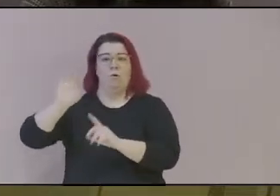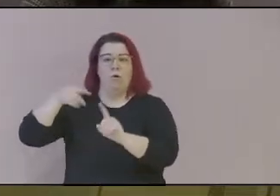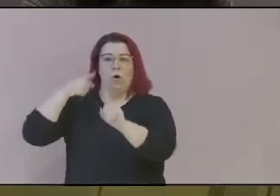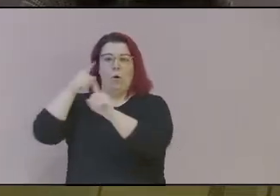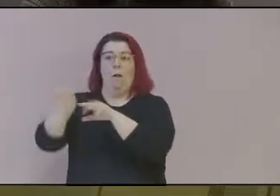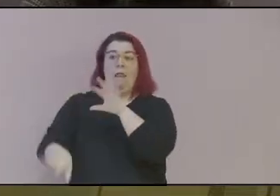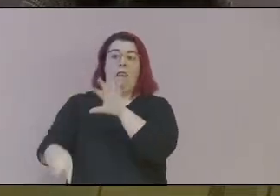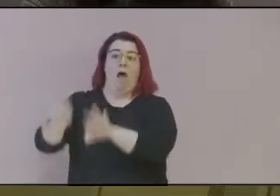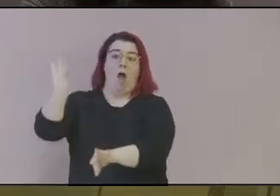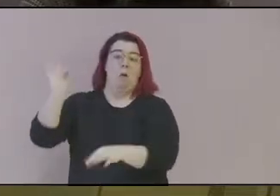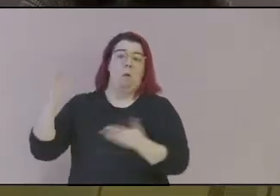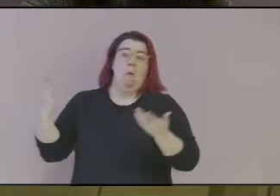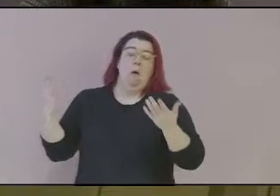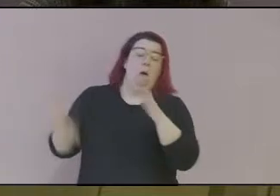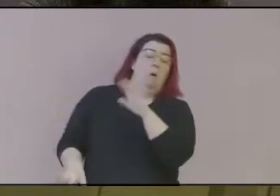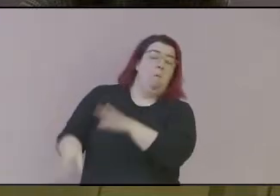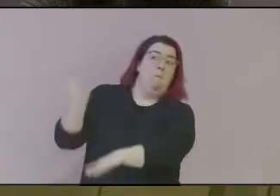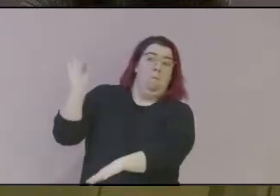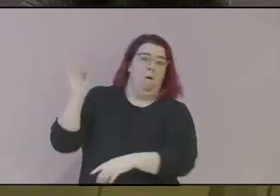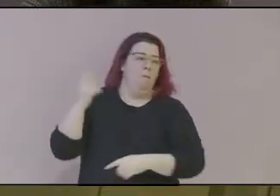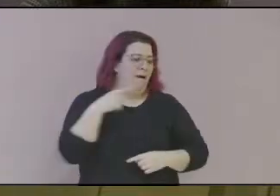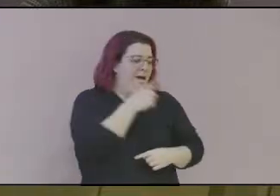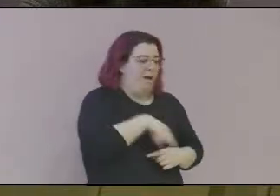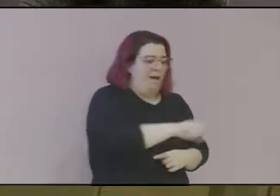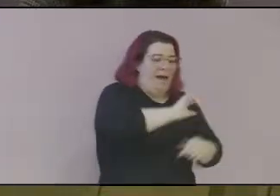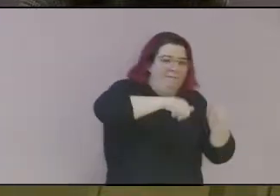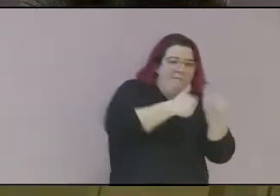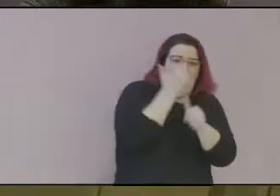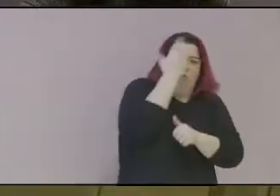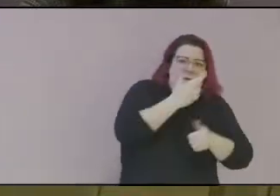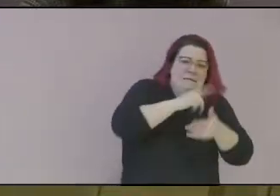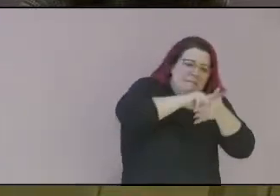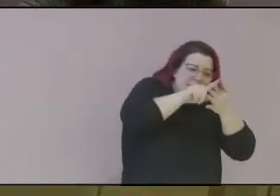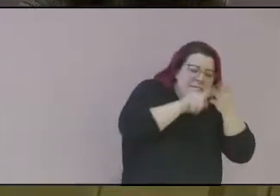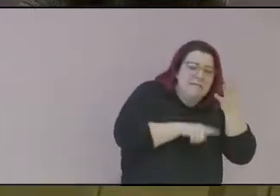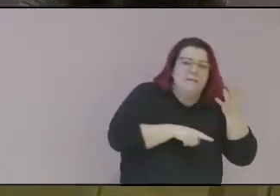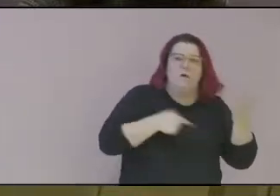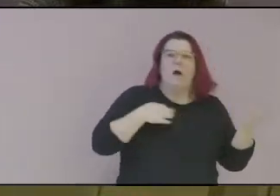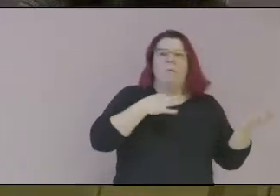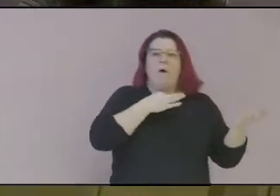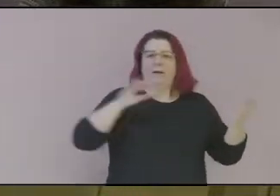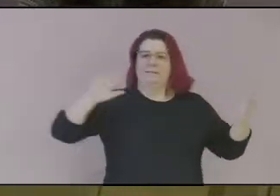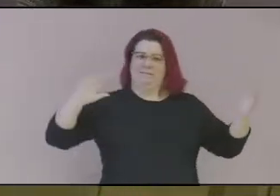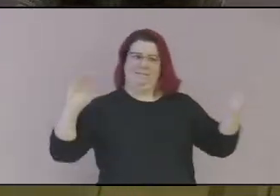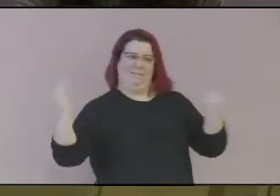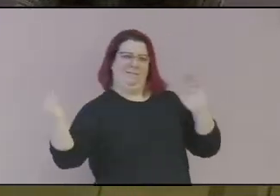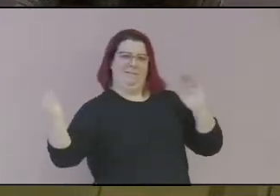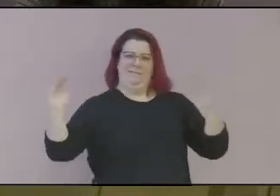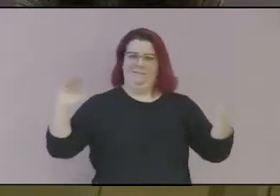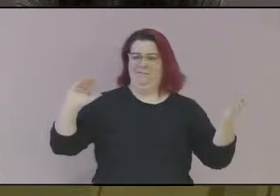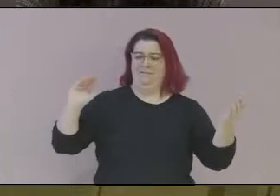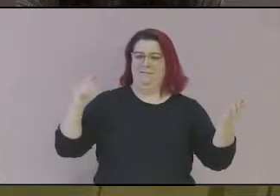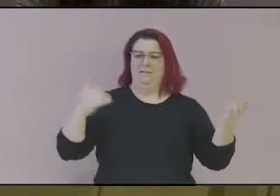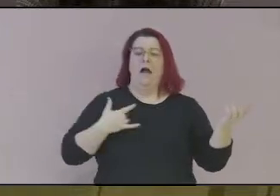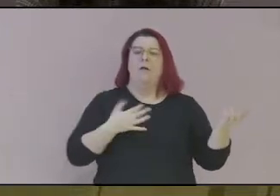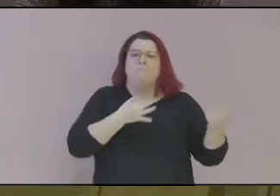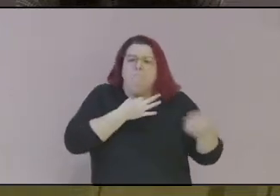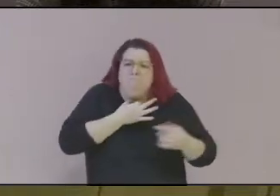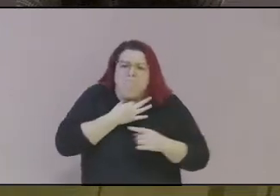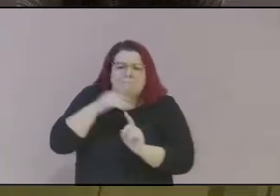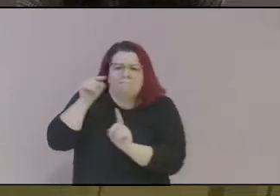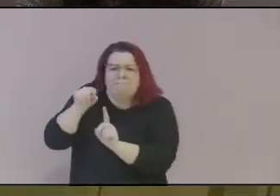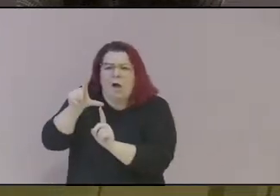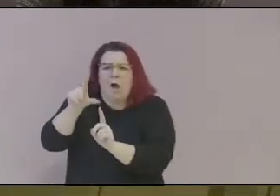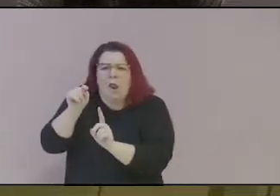the potential for like rigging and exceptions. Any kind of, I was really Yeah. curious about the lottery, and I just wanted to